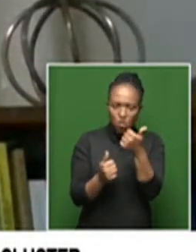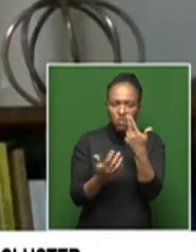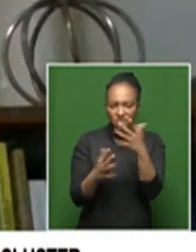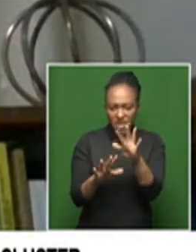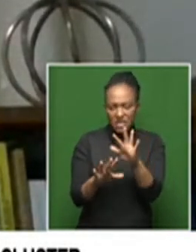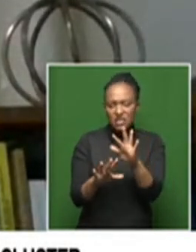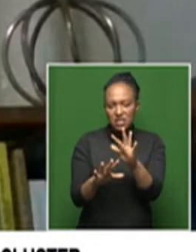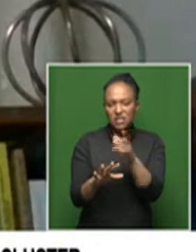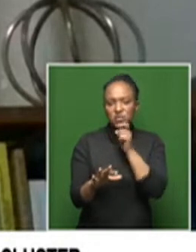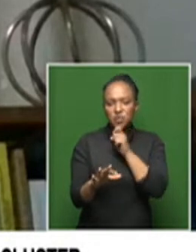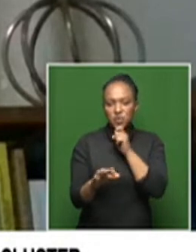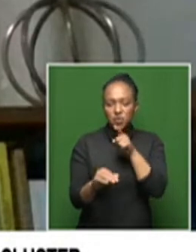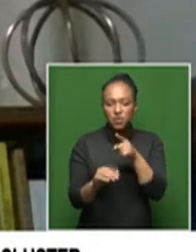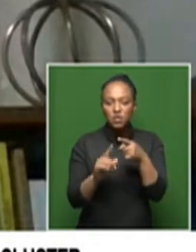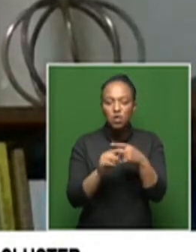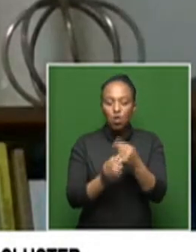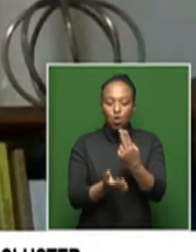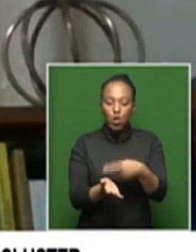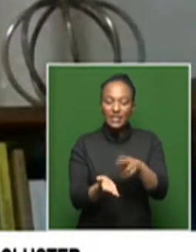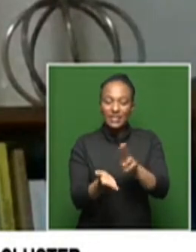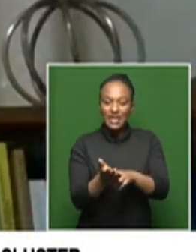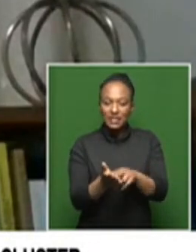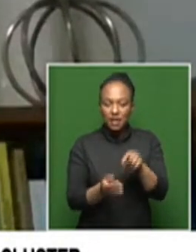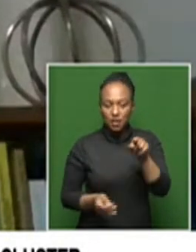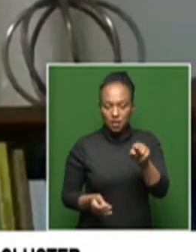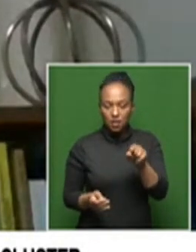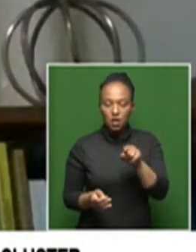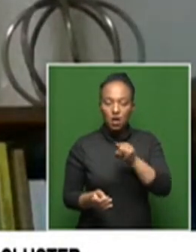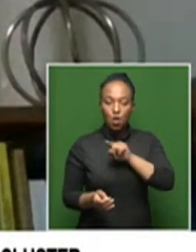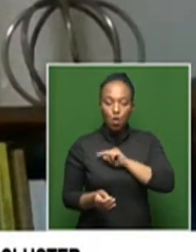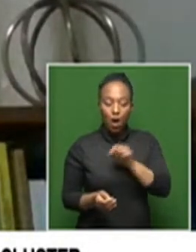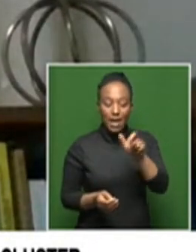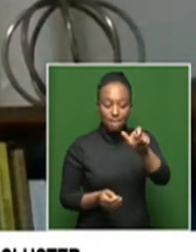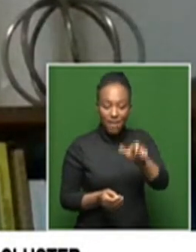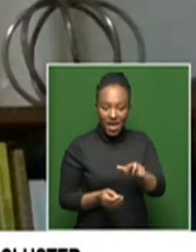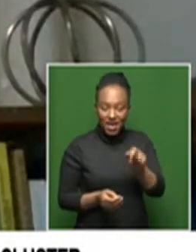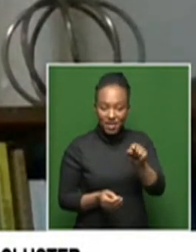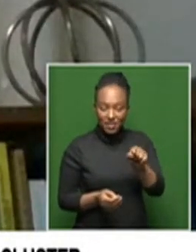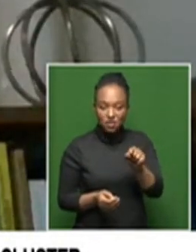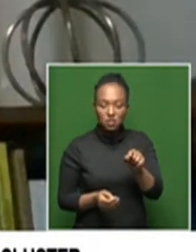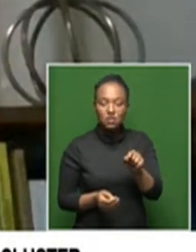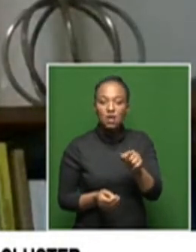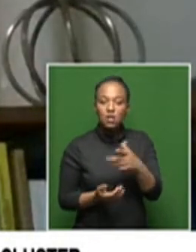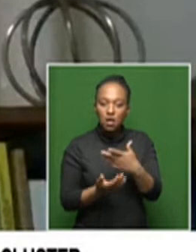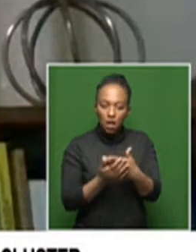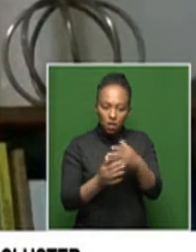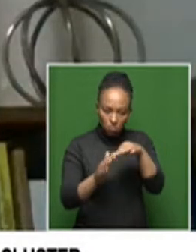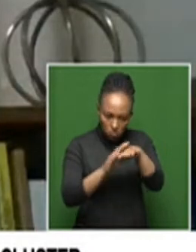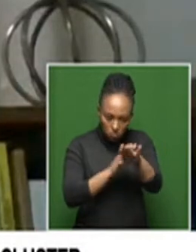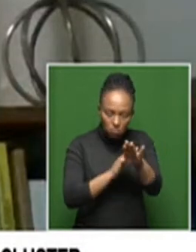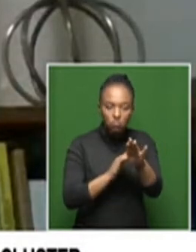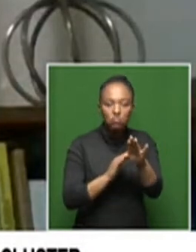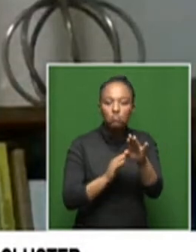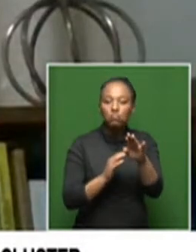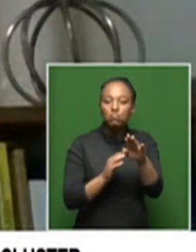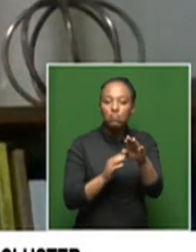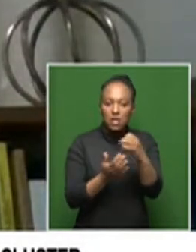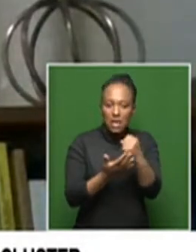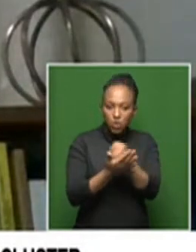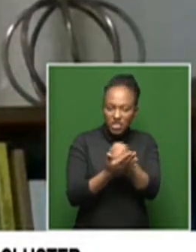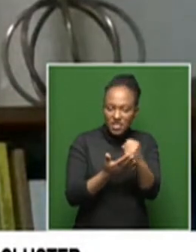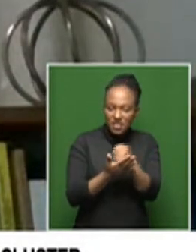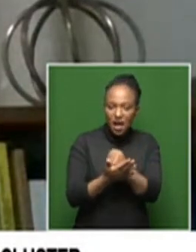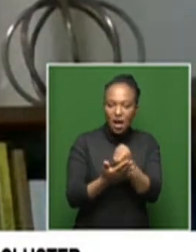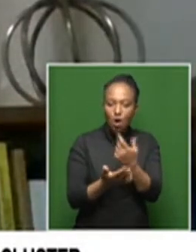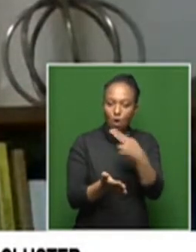at this stage, is the registration one, where individuals that opt in are registering